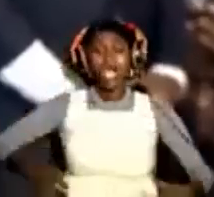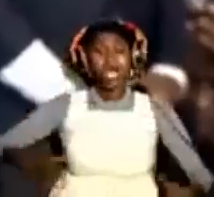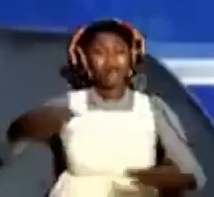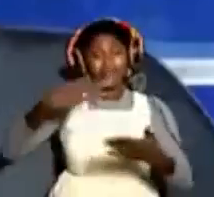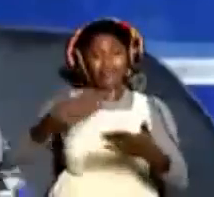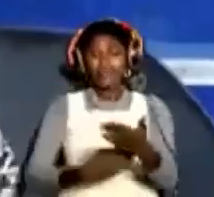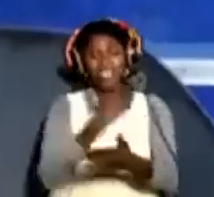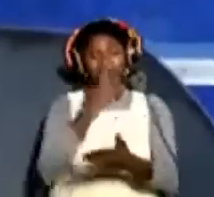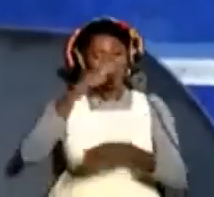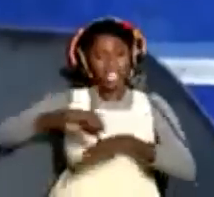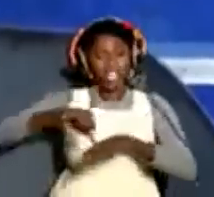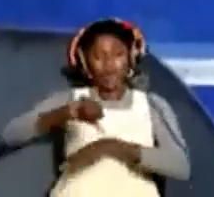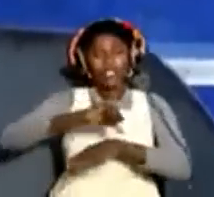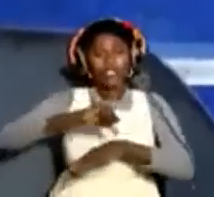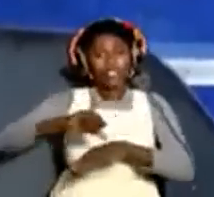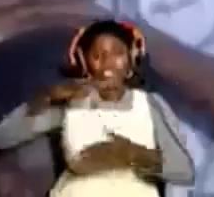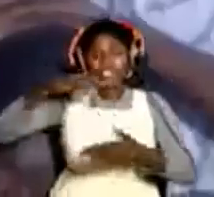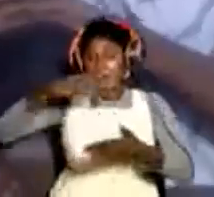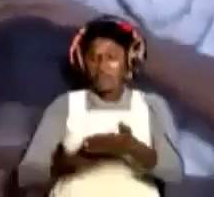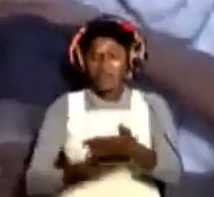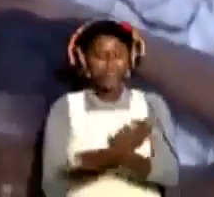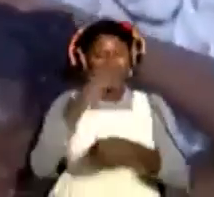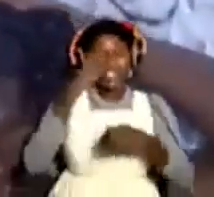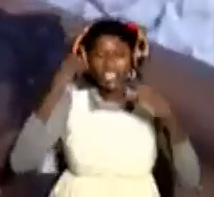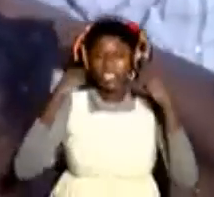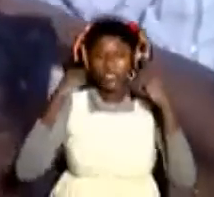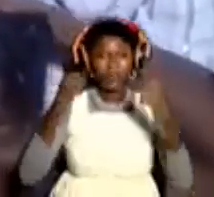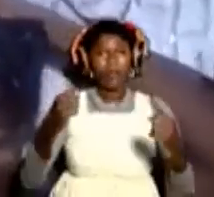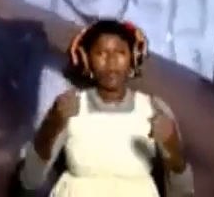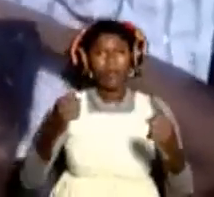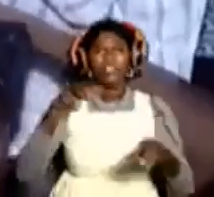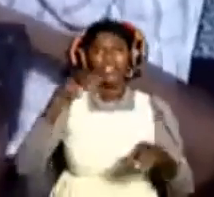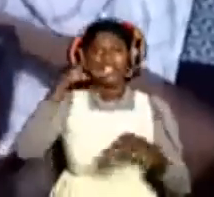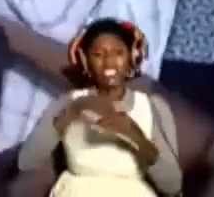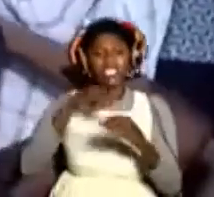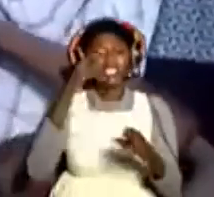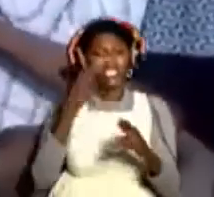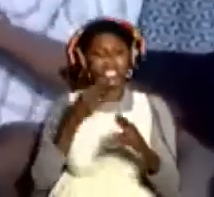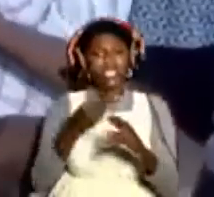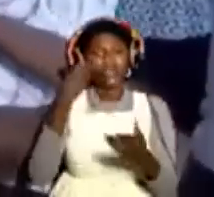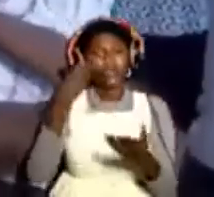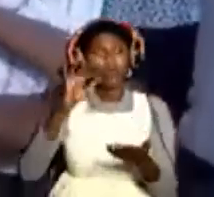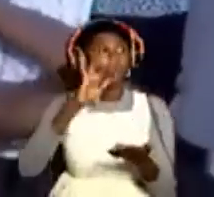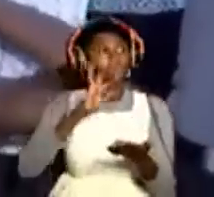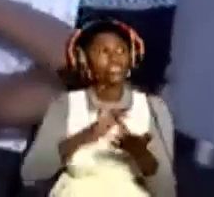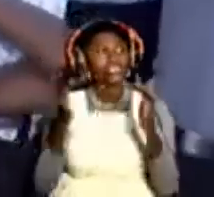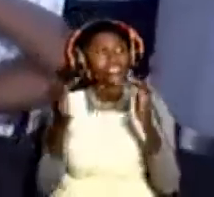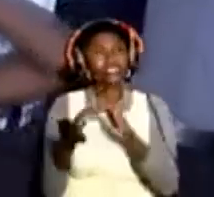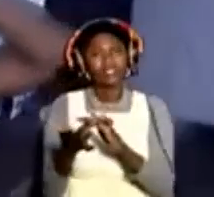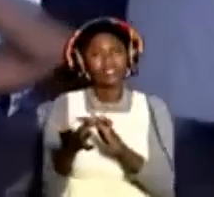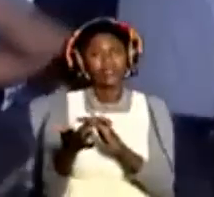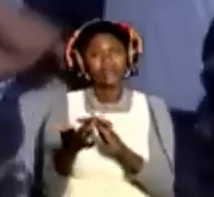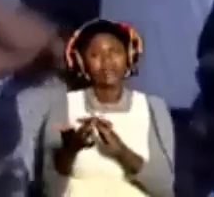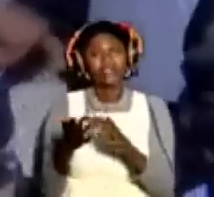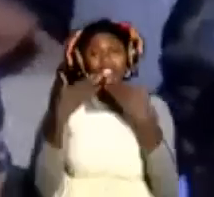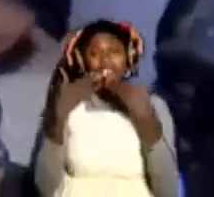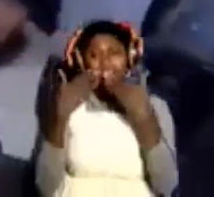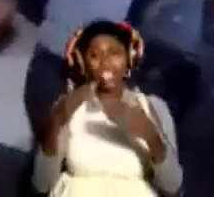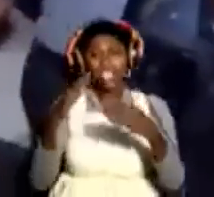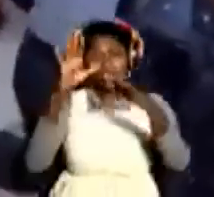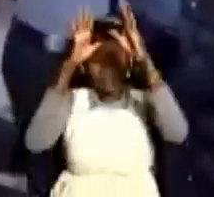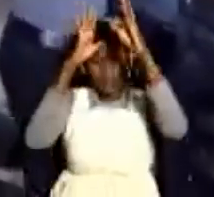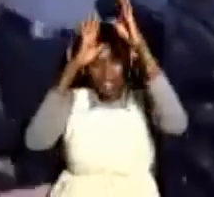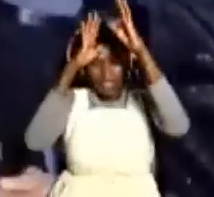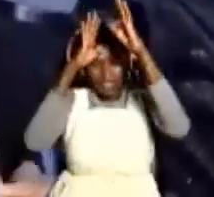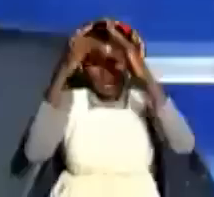fresh anointing. Receive fresh unction. In the name of Jesus. Thank you,